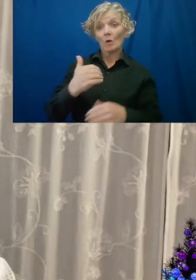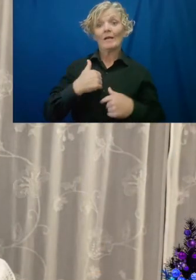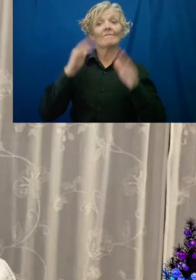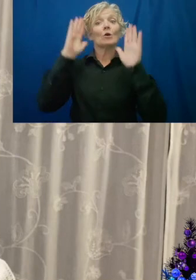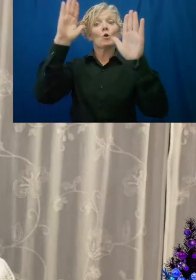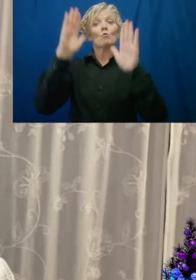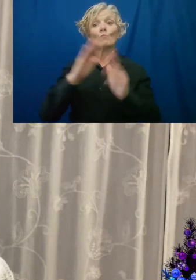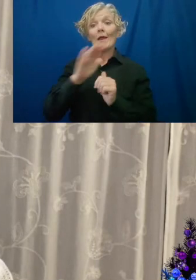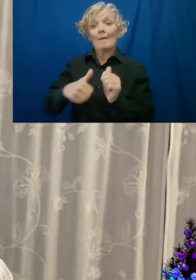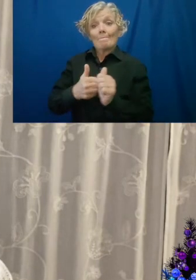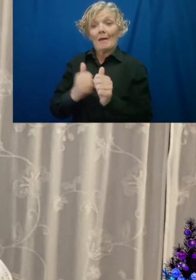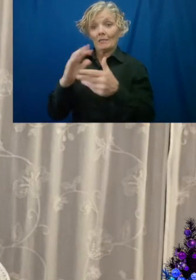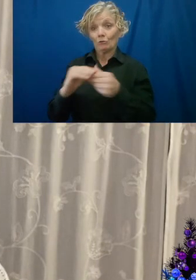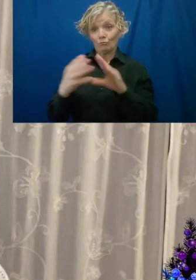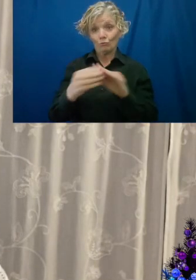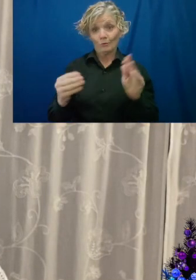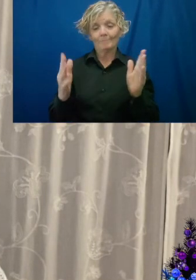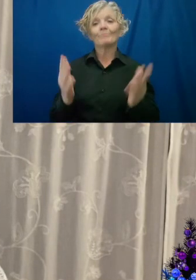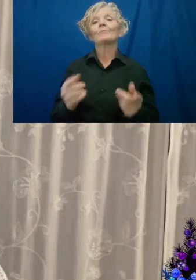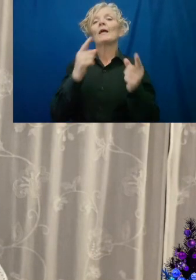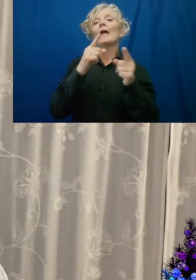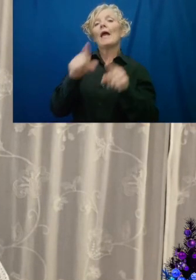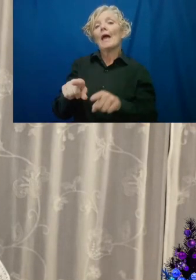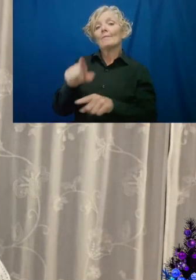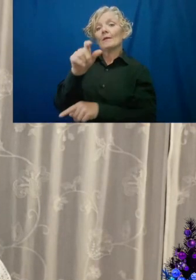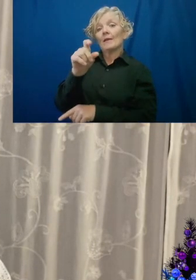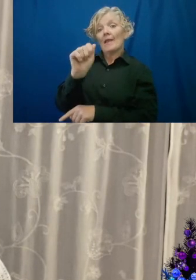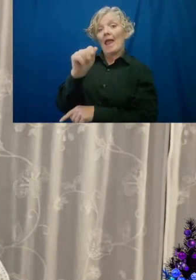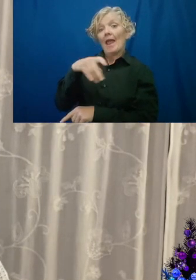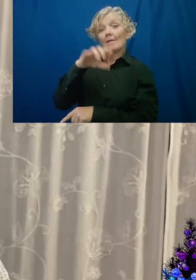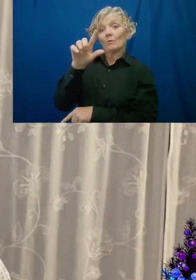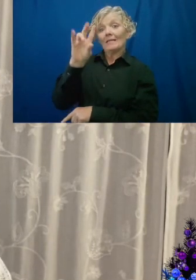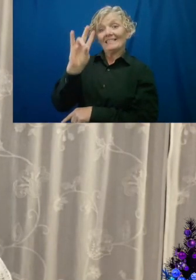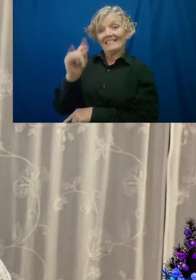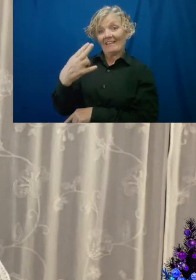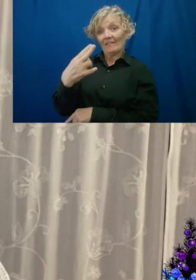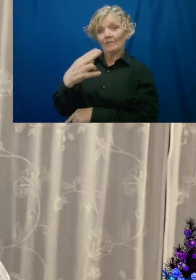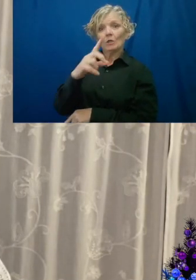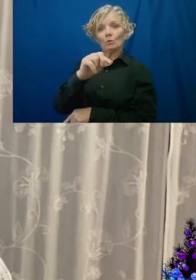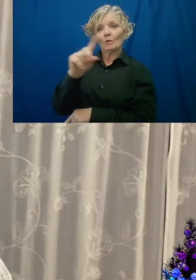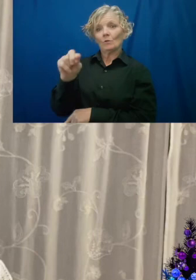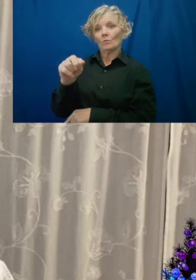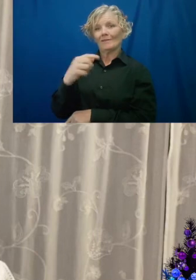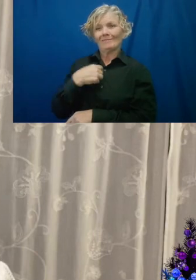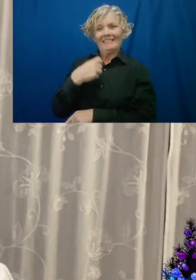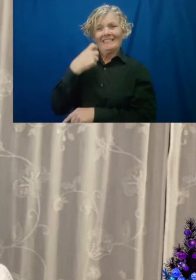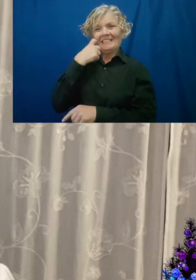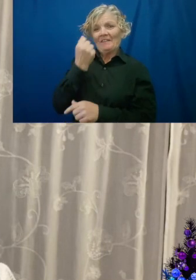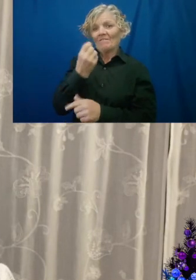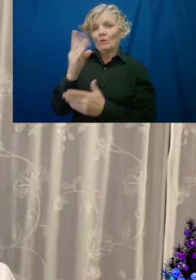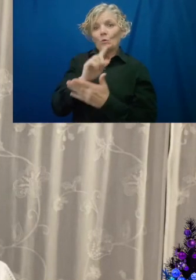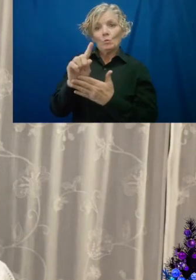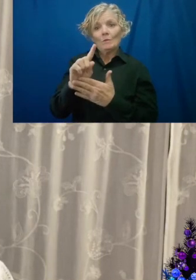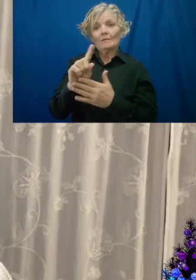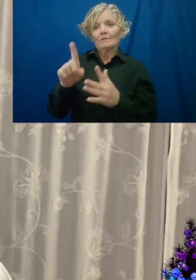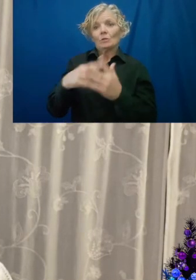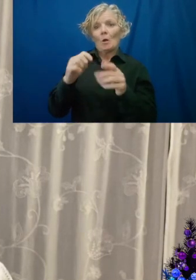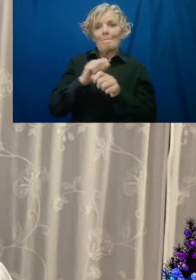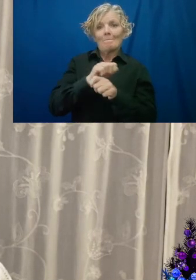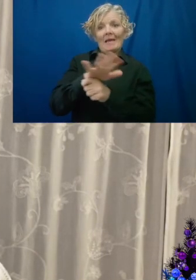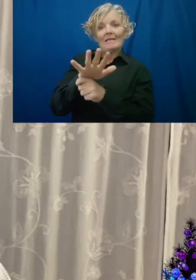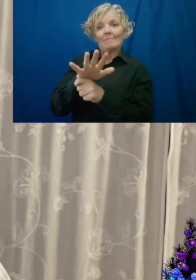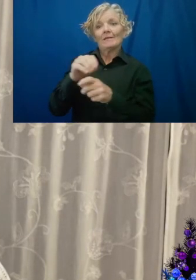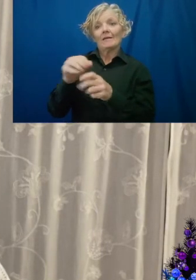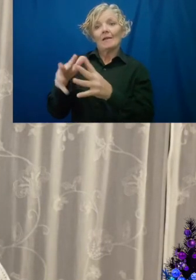next song has a great backstory. On April 7th, 2020, we were just a few weeks into the